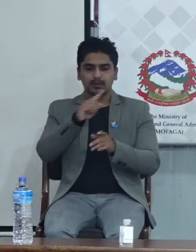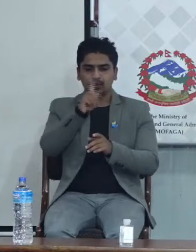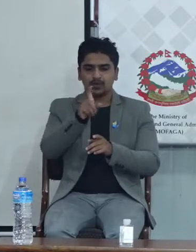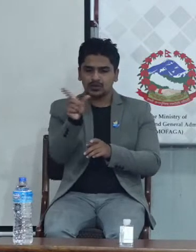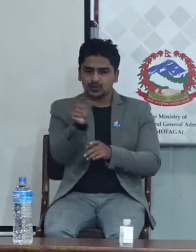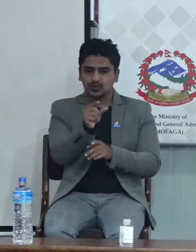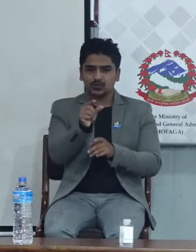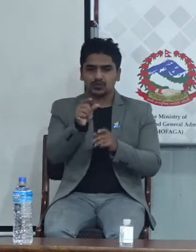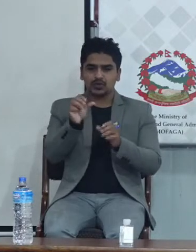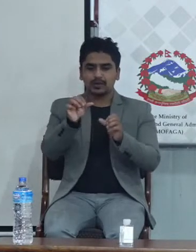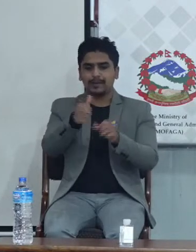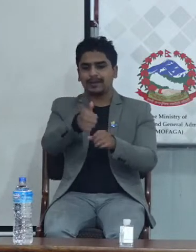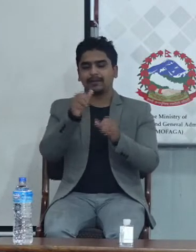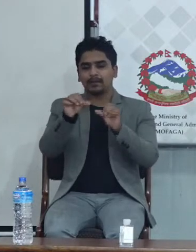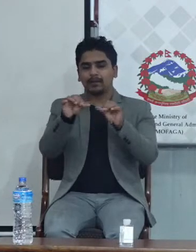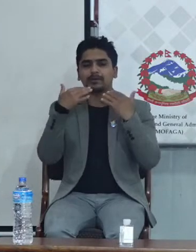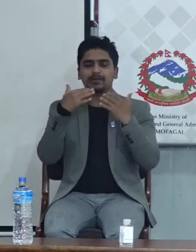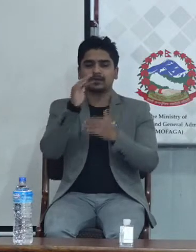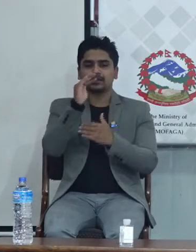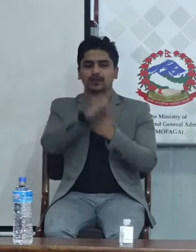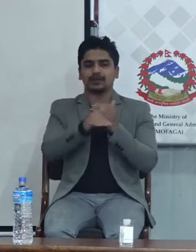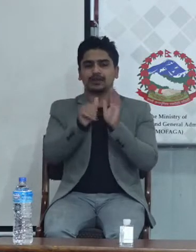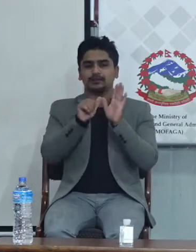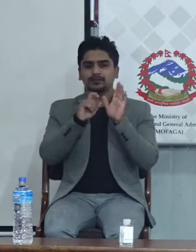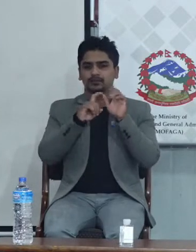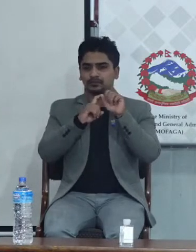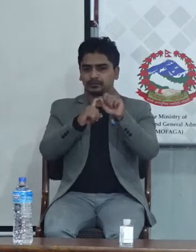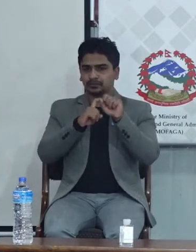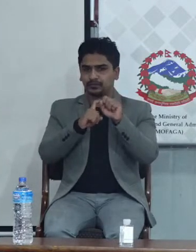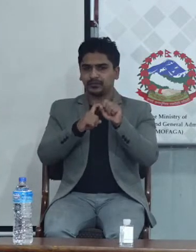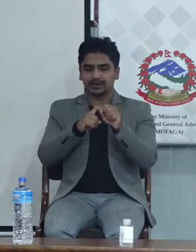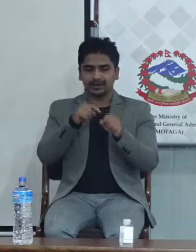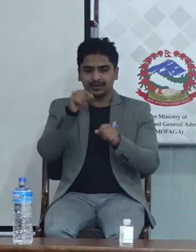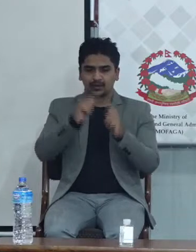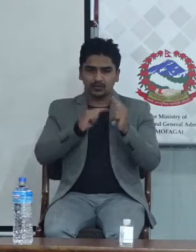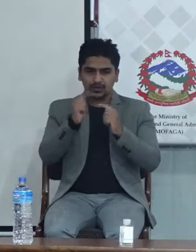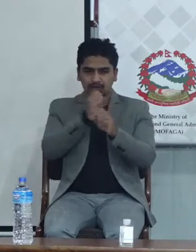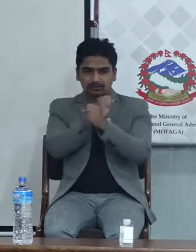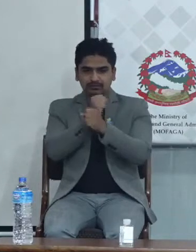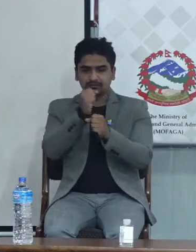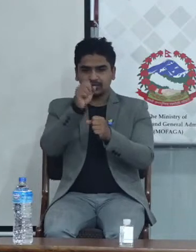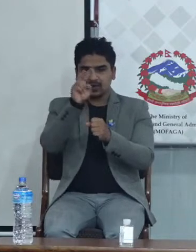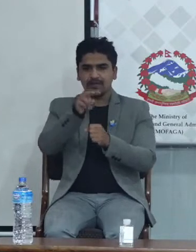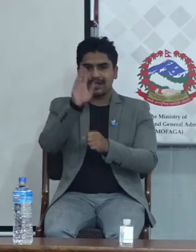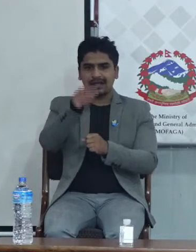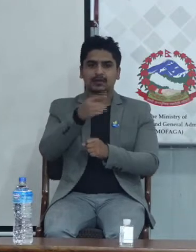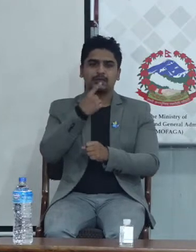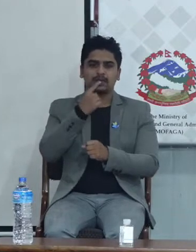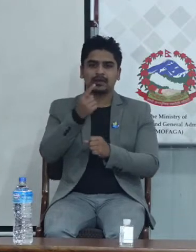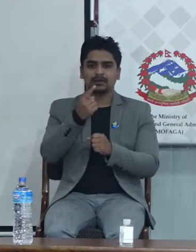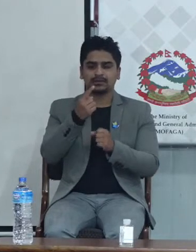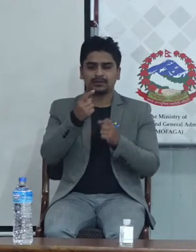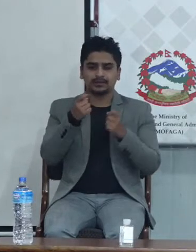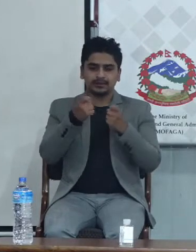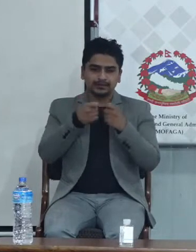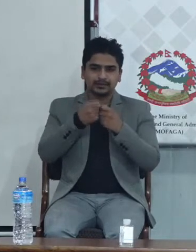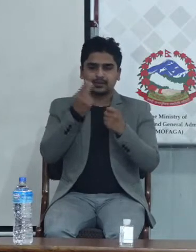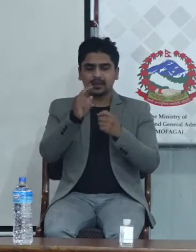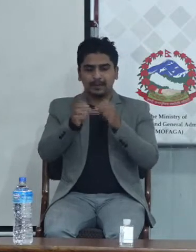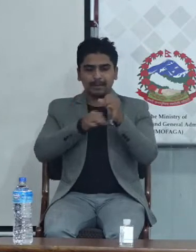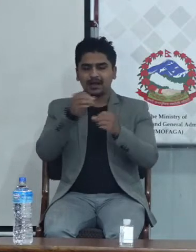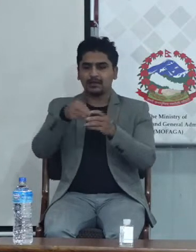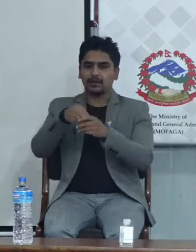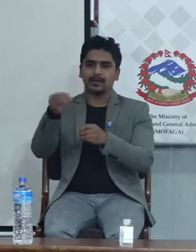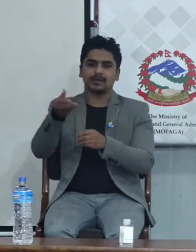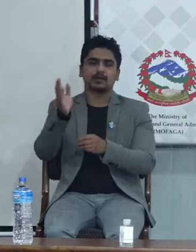And if there are any emergency, please be careful when you are exiting. And the evacuation map is in front